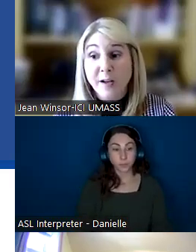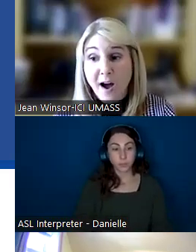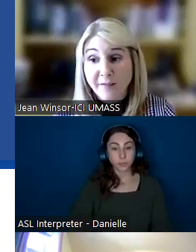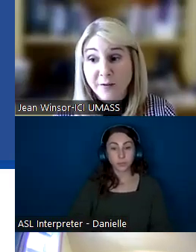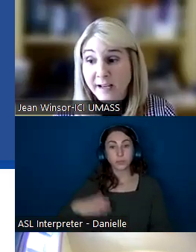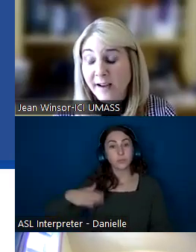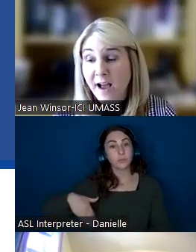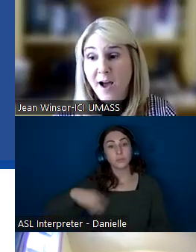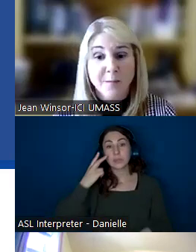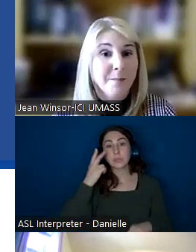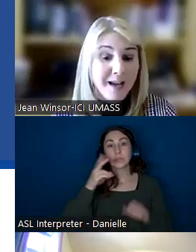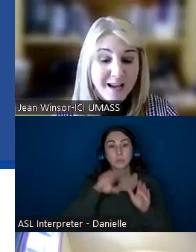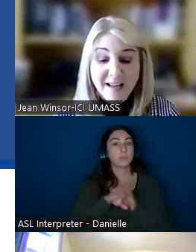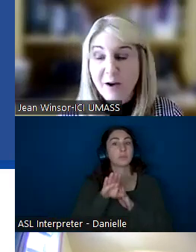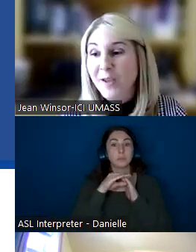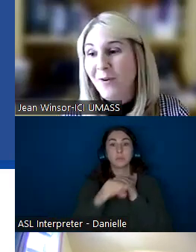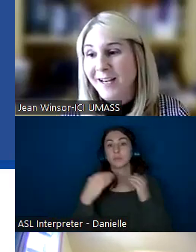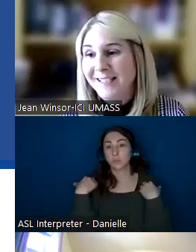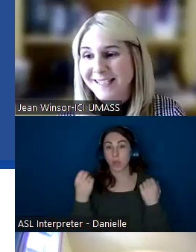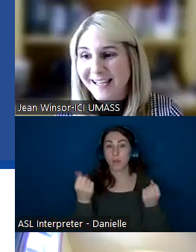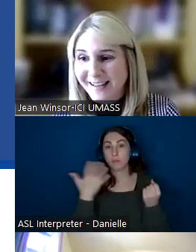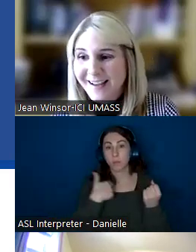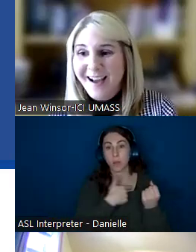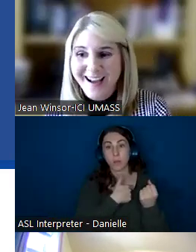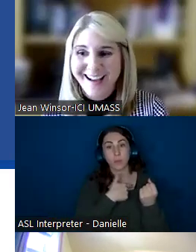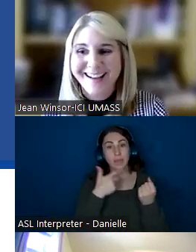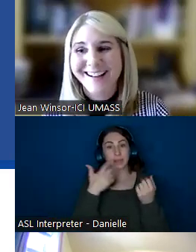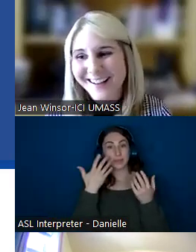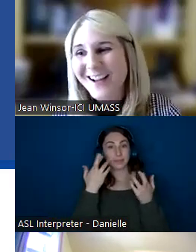that recovery that we had wanted to see.